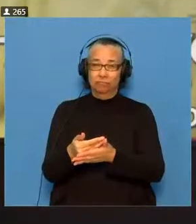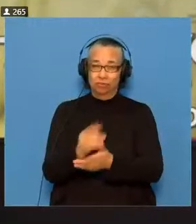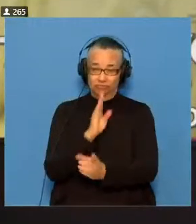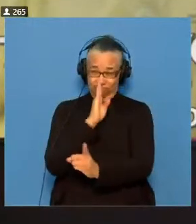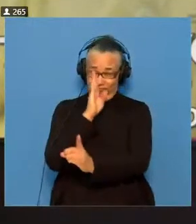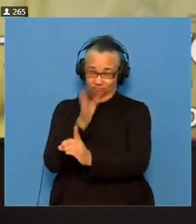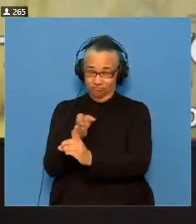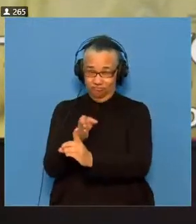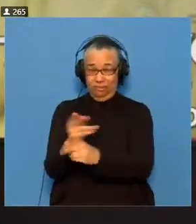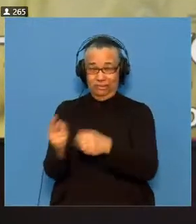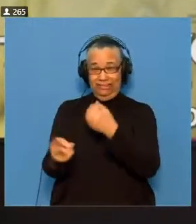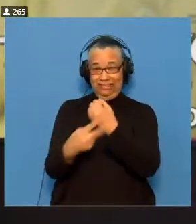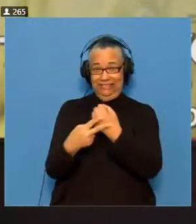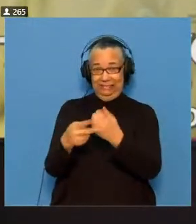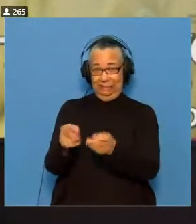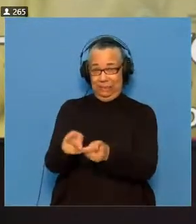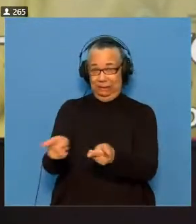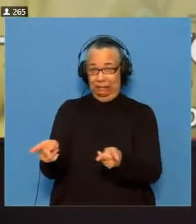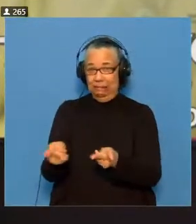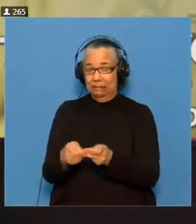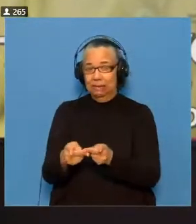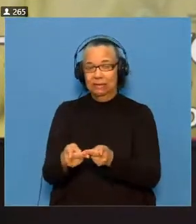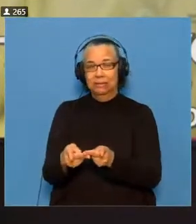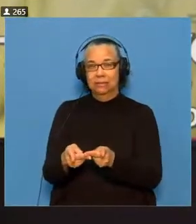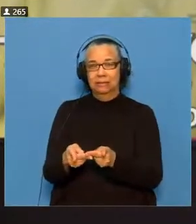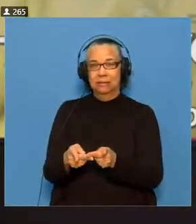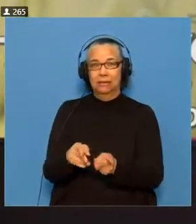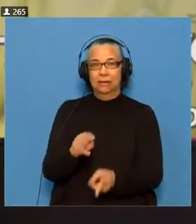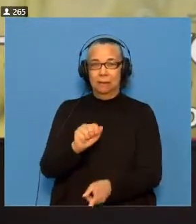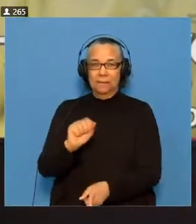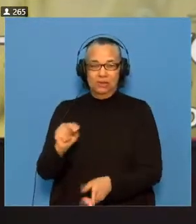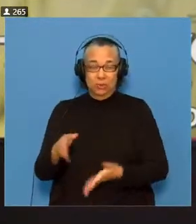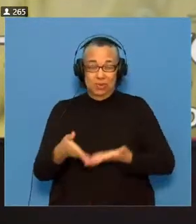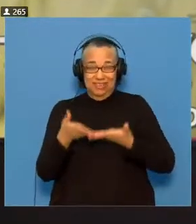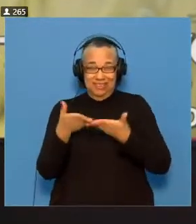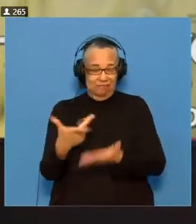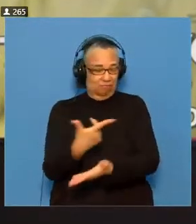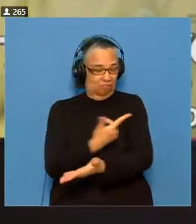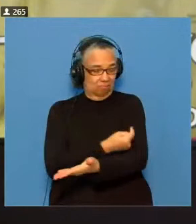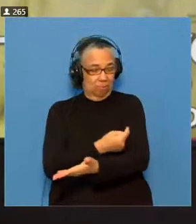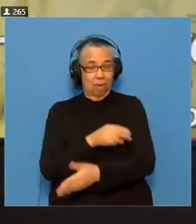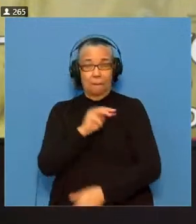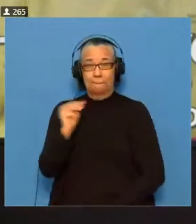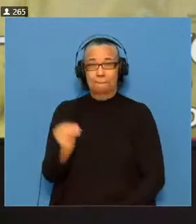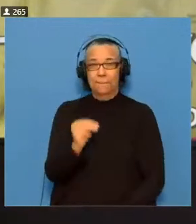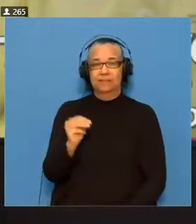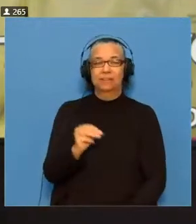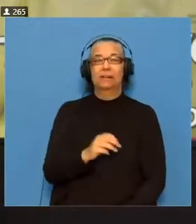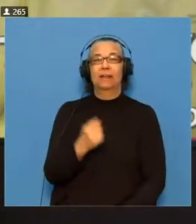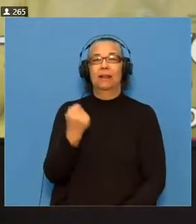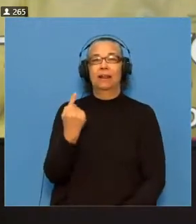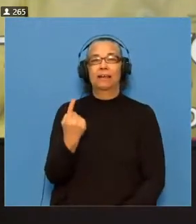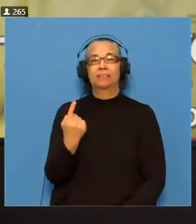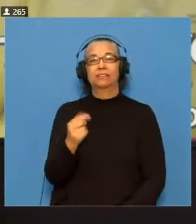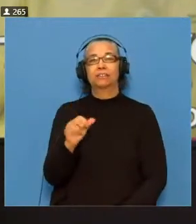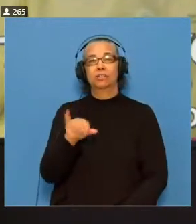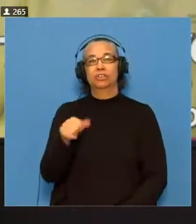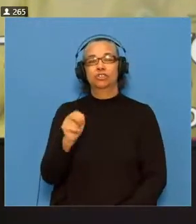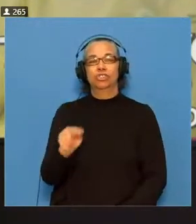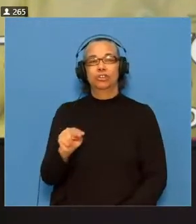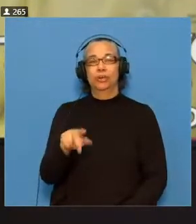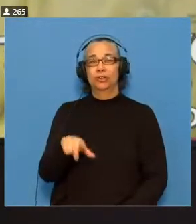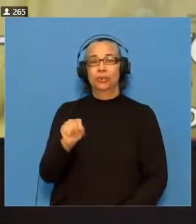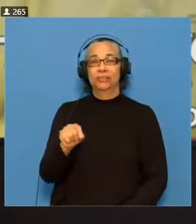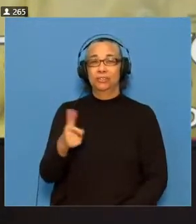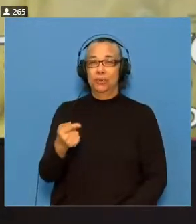storage facility. The ministry will begin administering the vaccine doses on Monday, the 11th of January, 2021, to